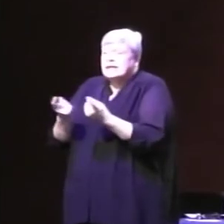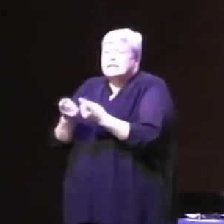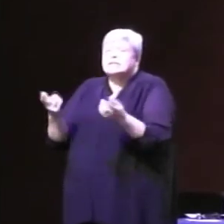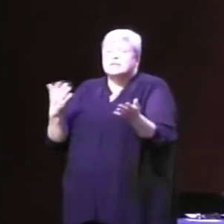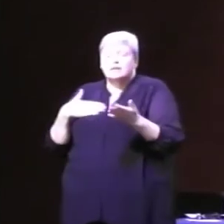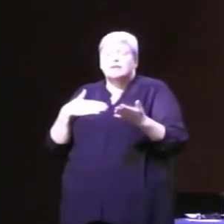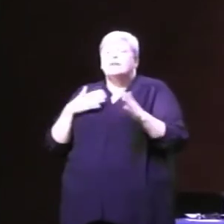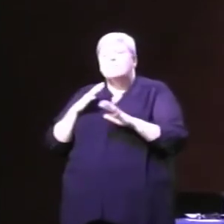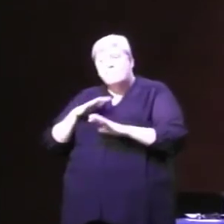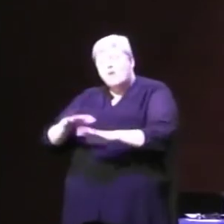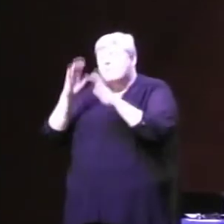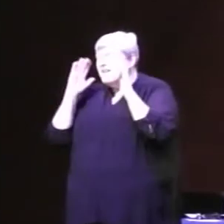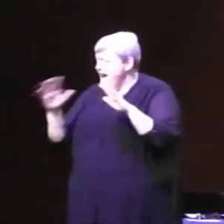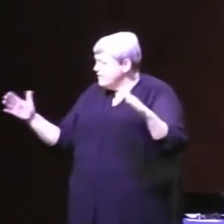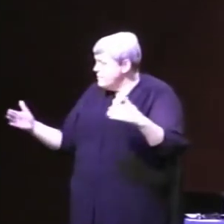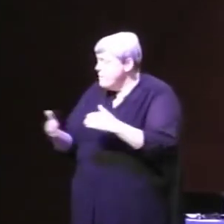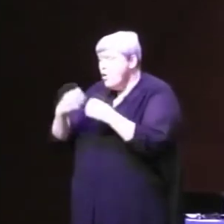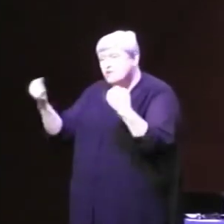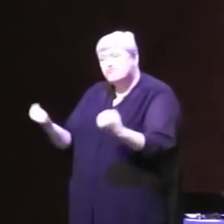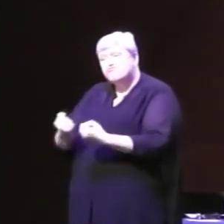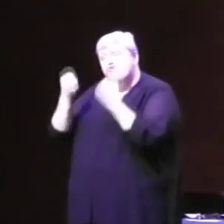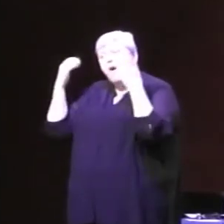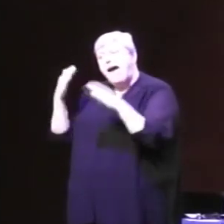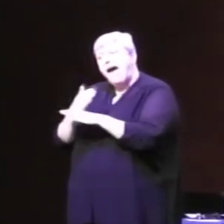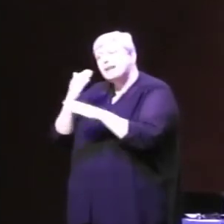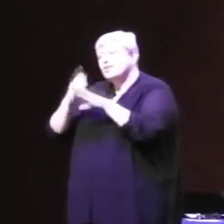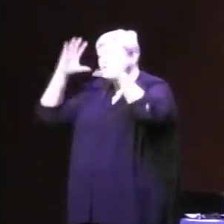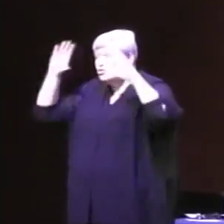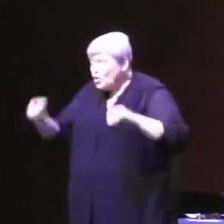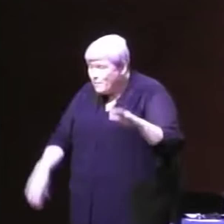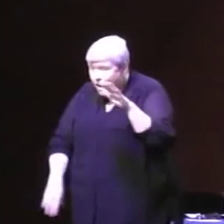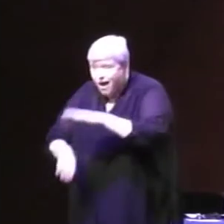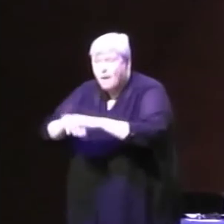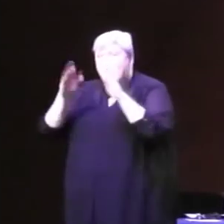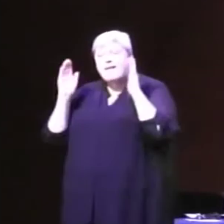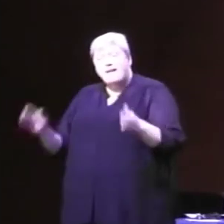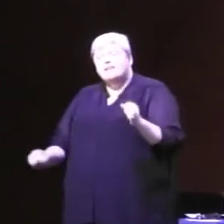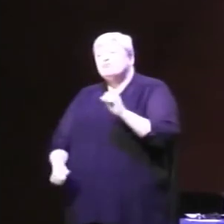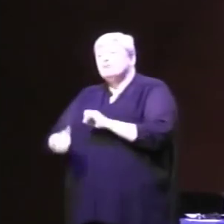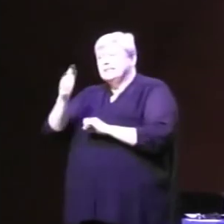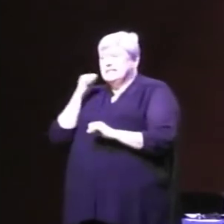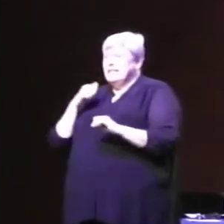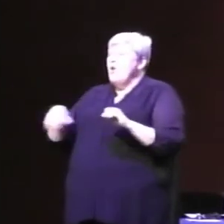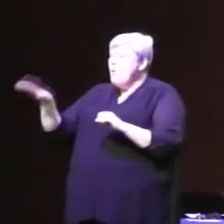movement has to take stronger action to stop compulsory redundancies in any part of